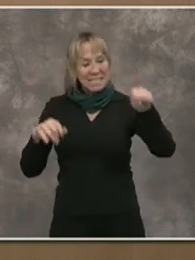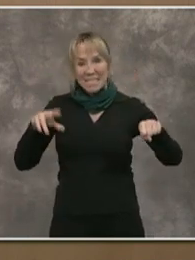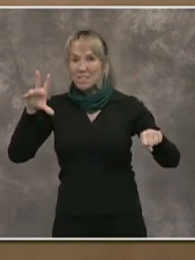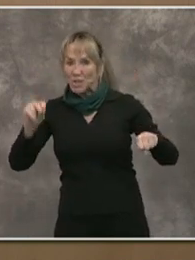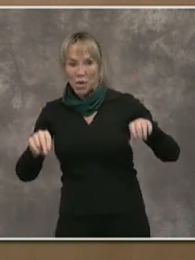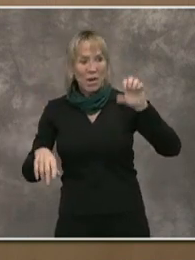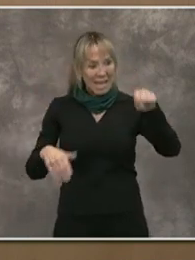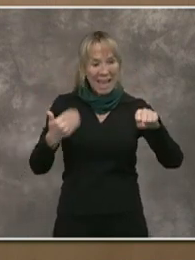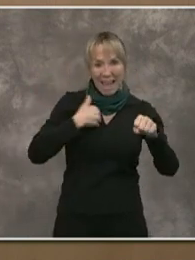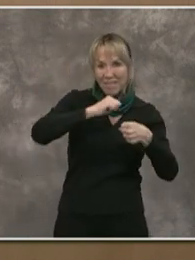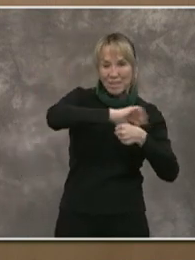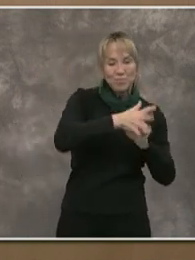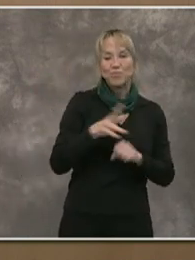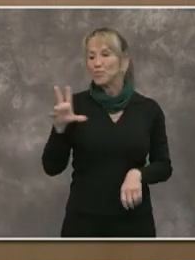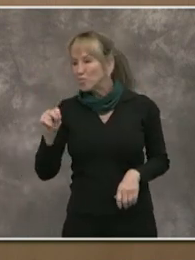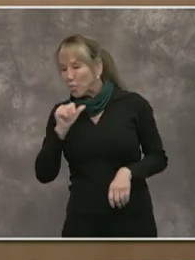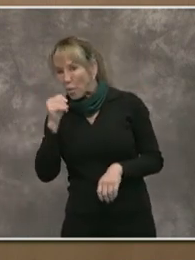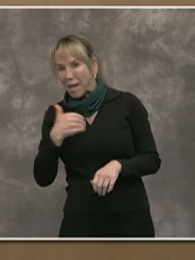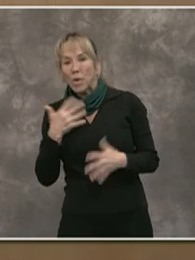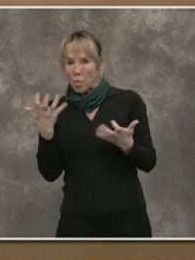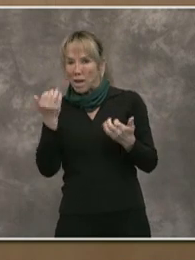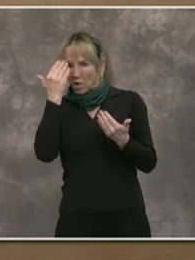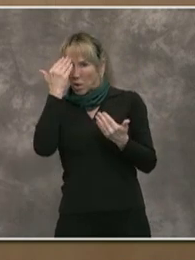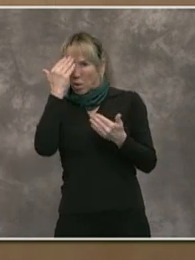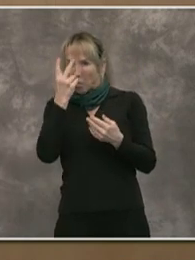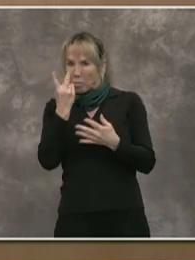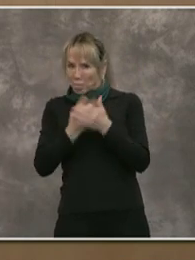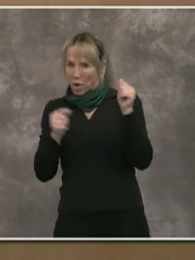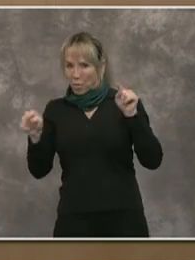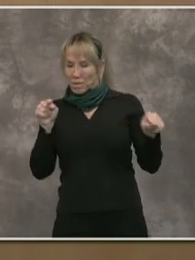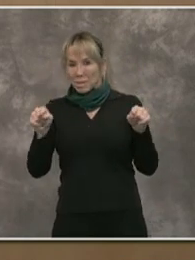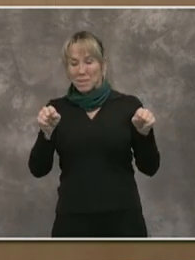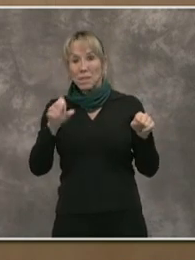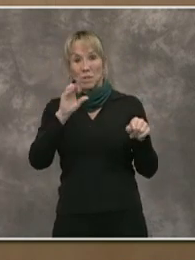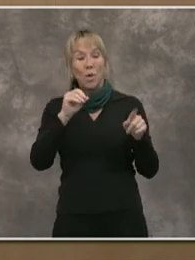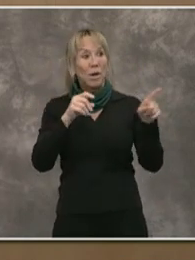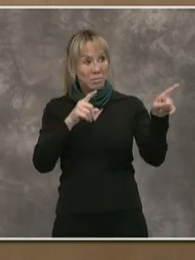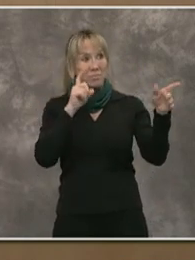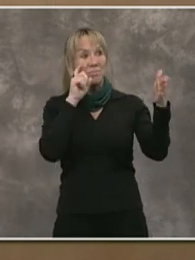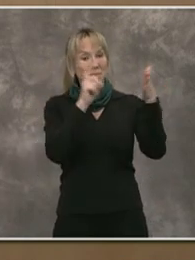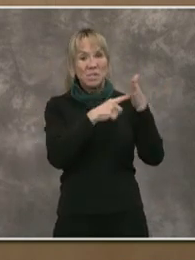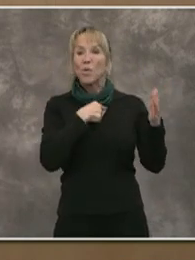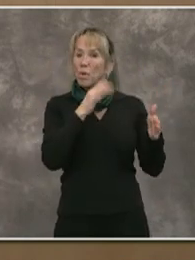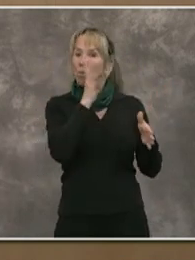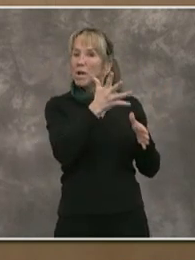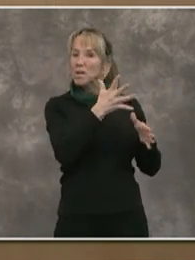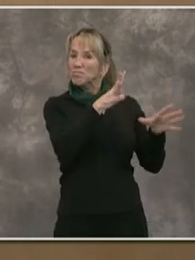other entities are identified, we will be onboarding them, if you will.